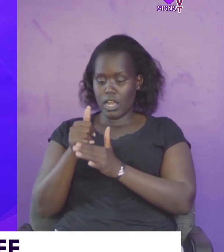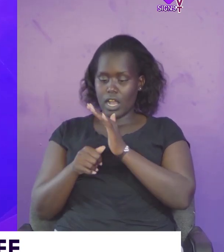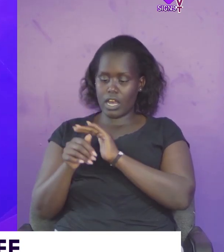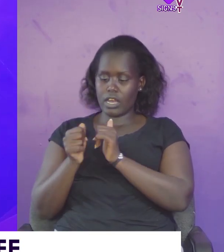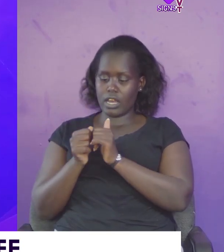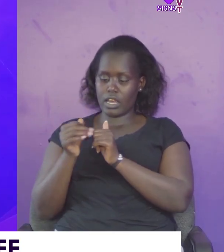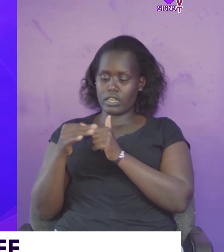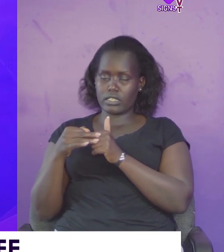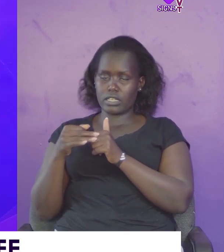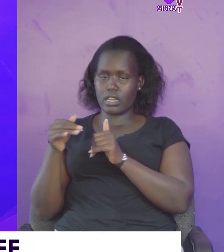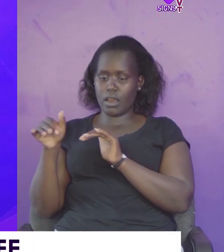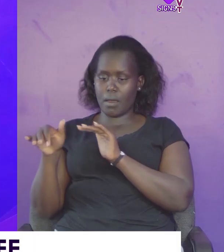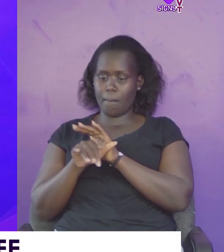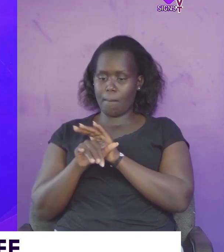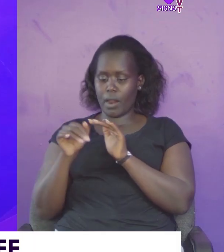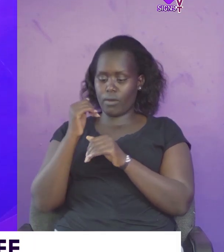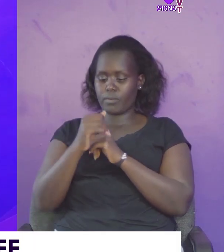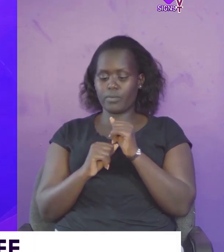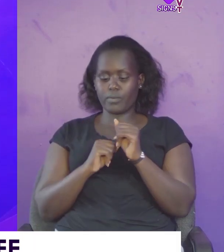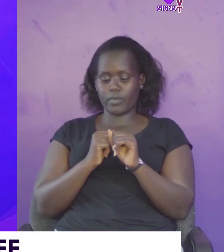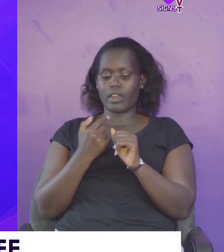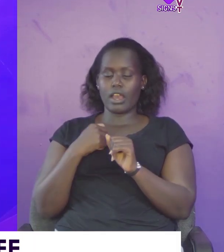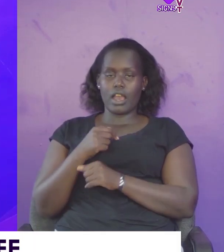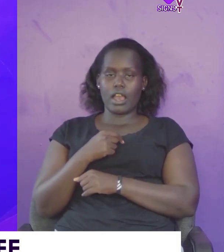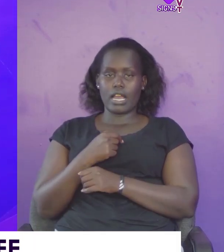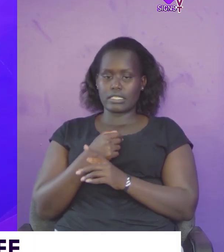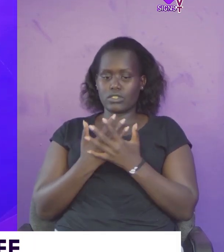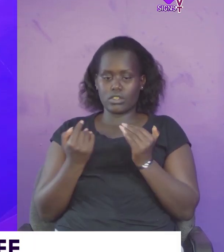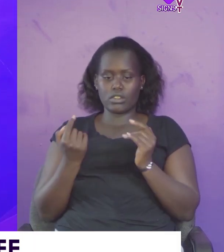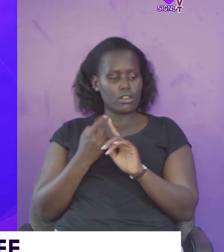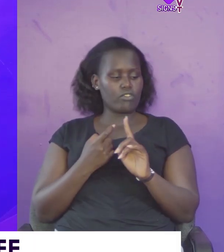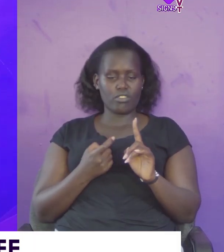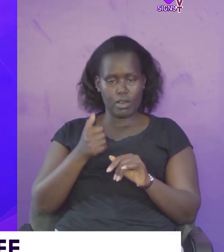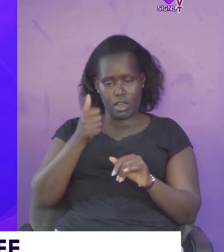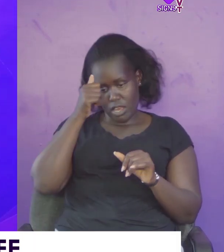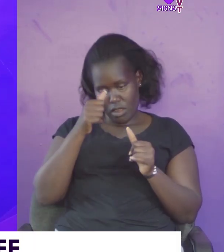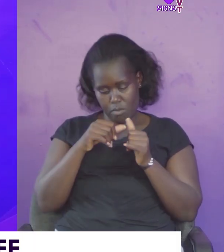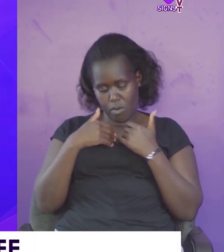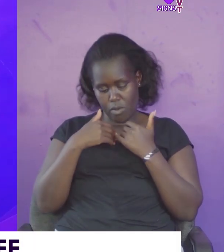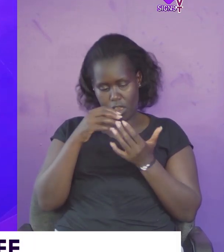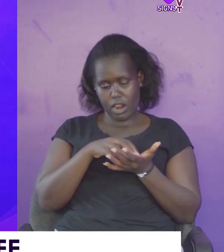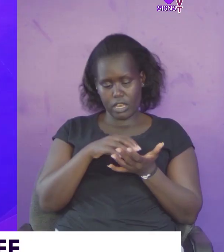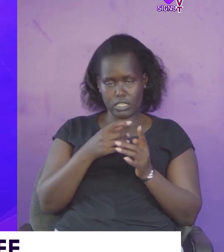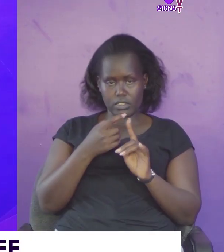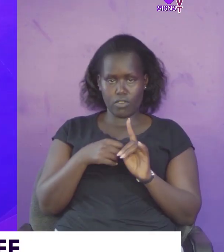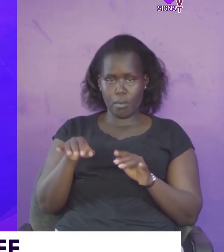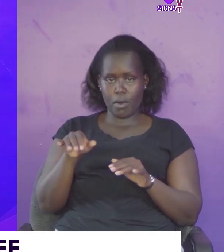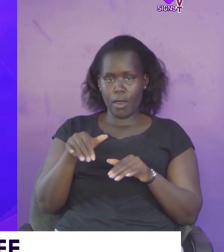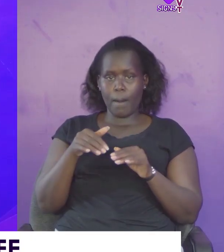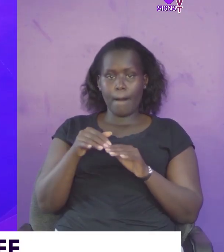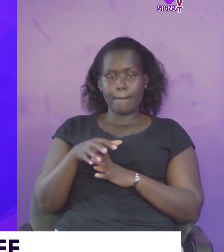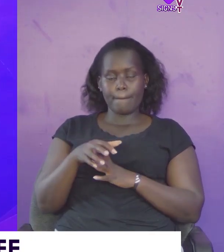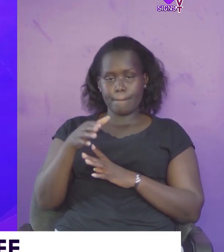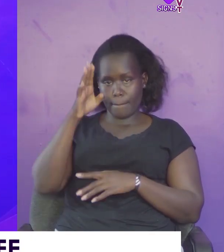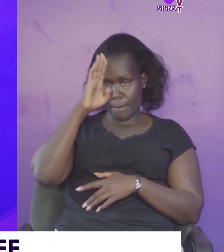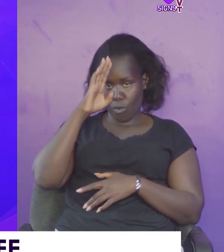below age. Sisi tumekuja watoto sijua kutoka. I remember there was a case in Bungoma where watoto wa